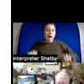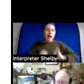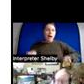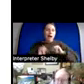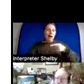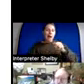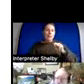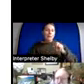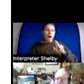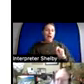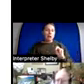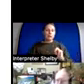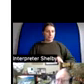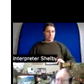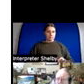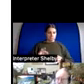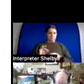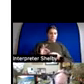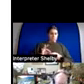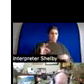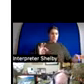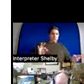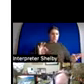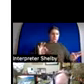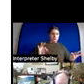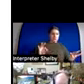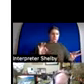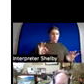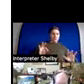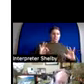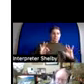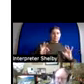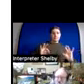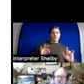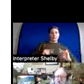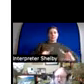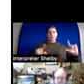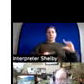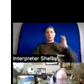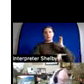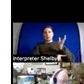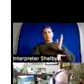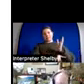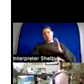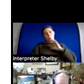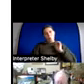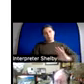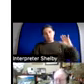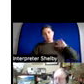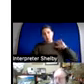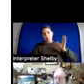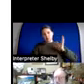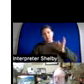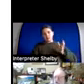a presentation called speaking in lolcats um and i have a very old uh work